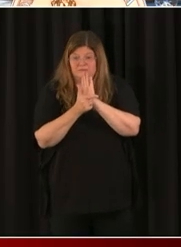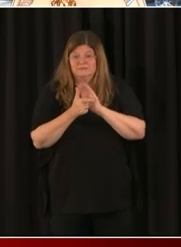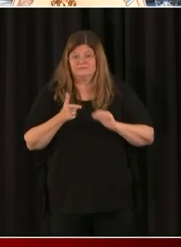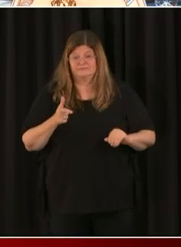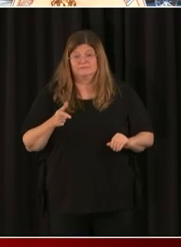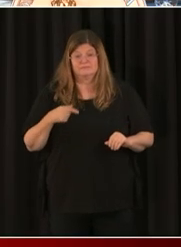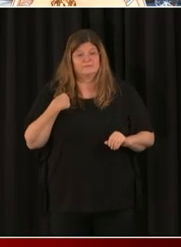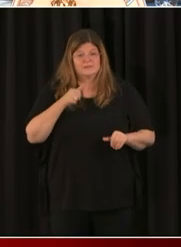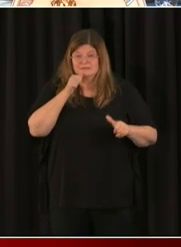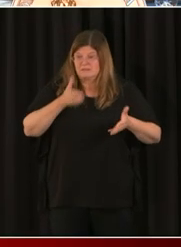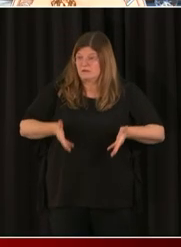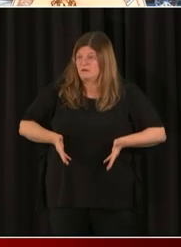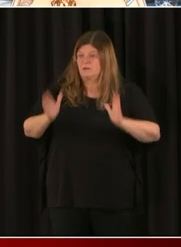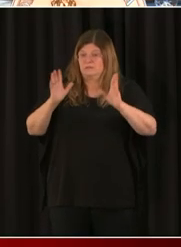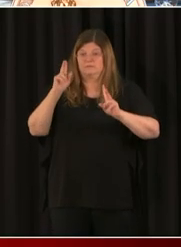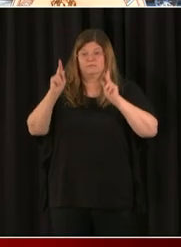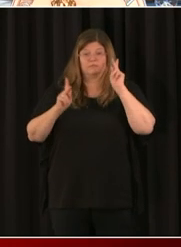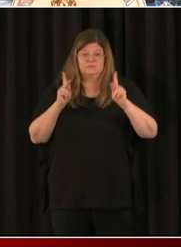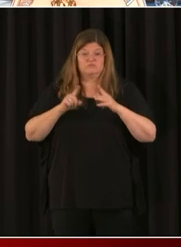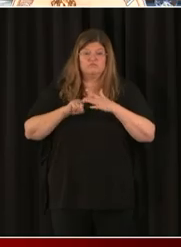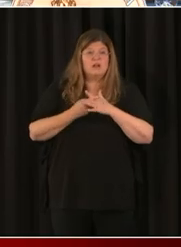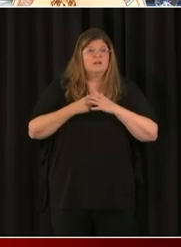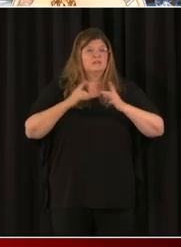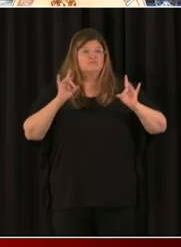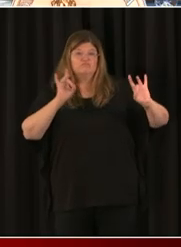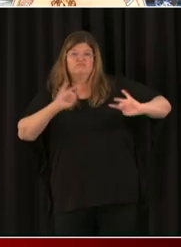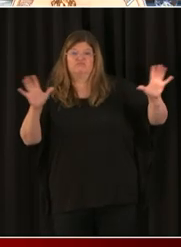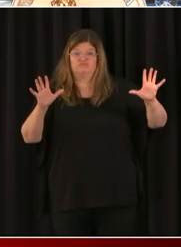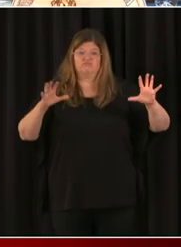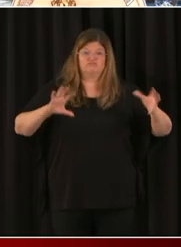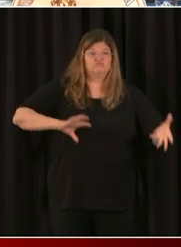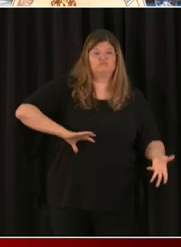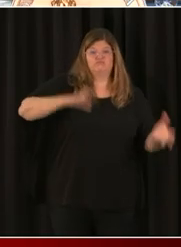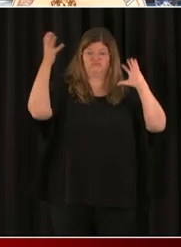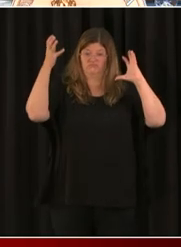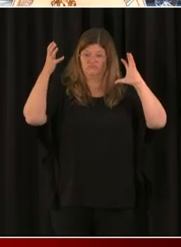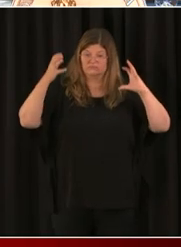will not allow people to incite violence, intimidate our